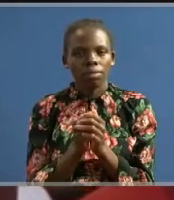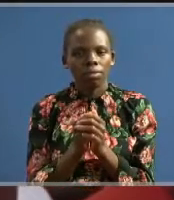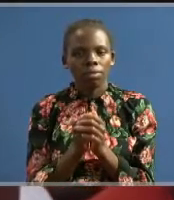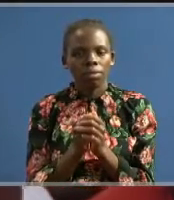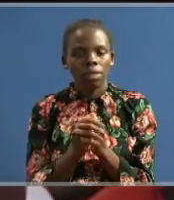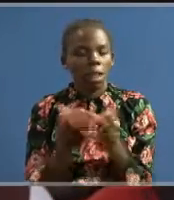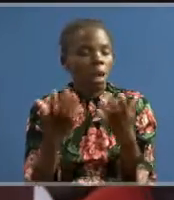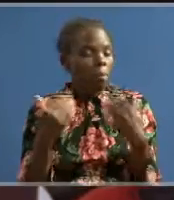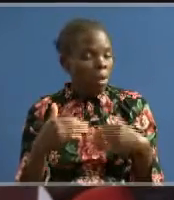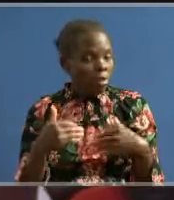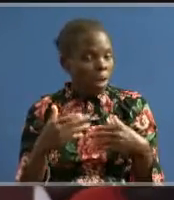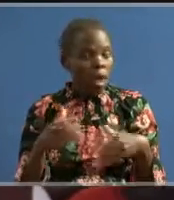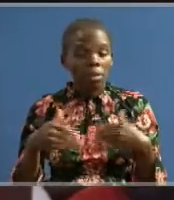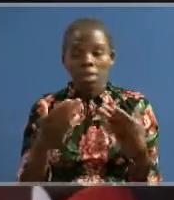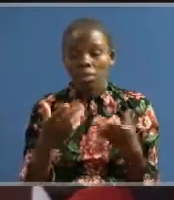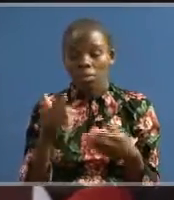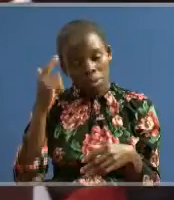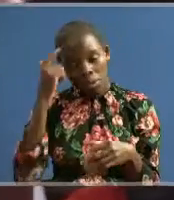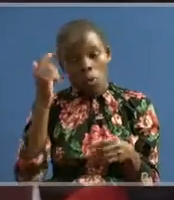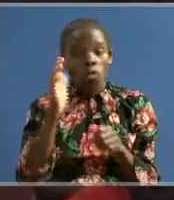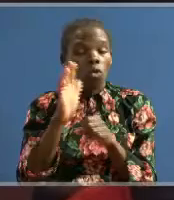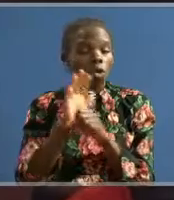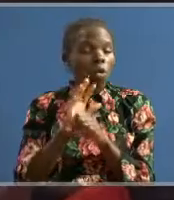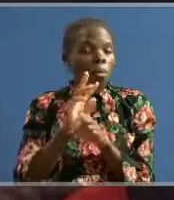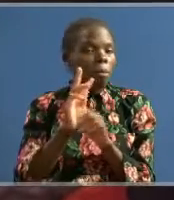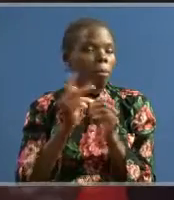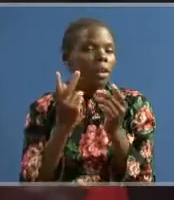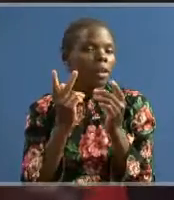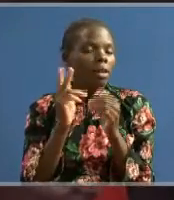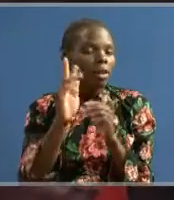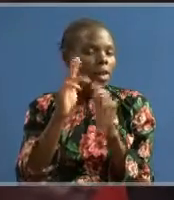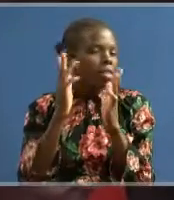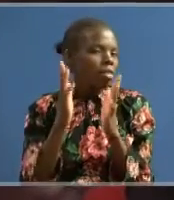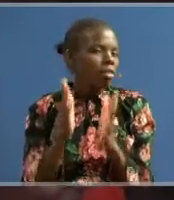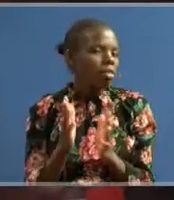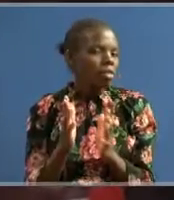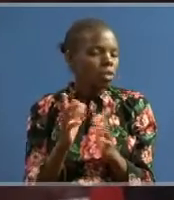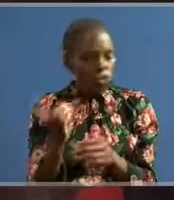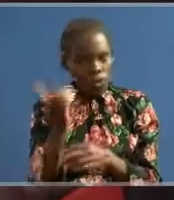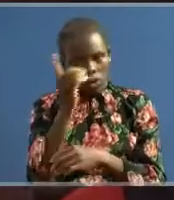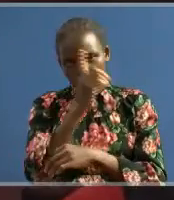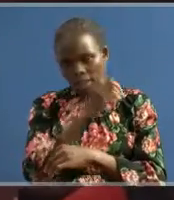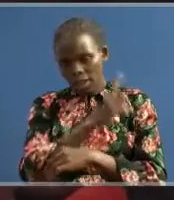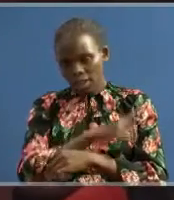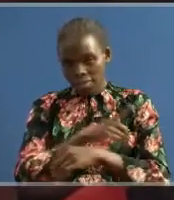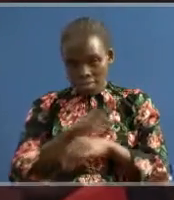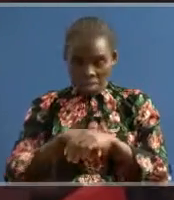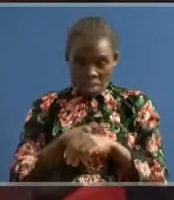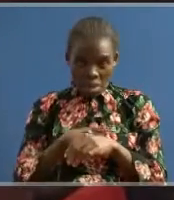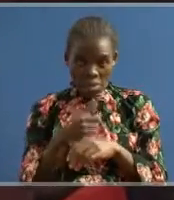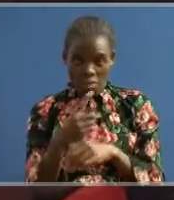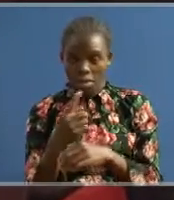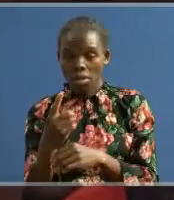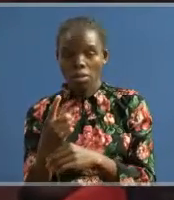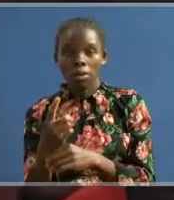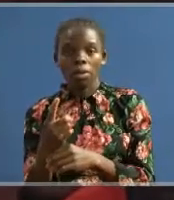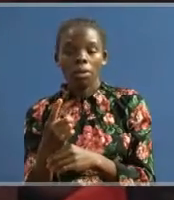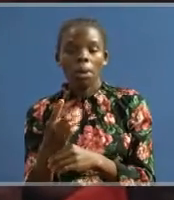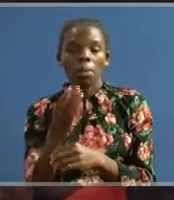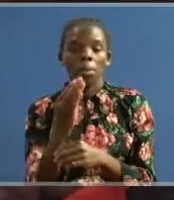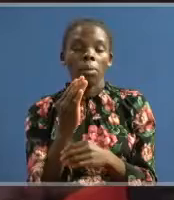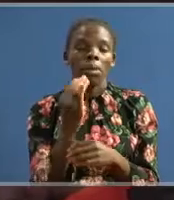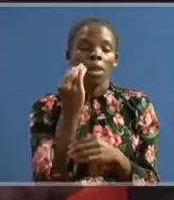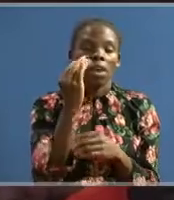Ni mtu ambaye amepeana fikra kubwa kwa Kenya. Leo hii wakati wowote ule ile